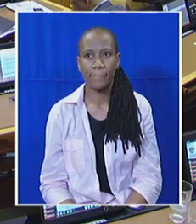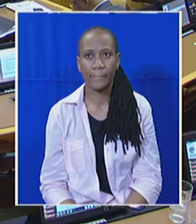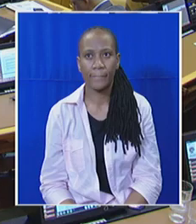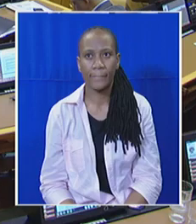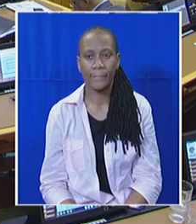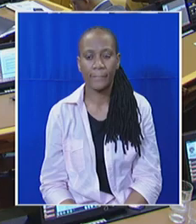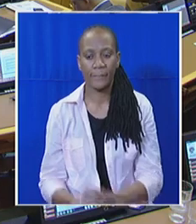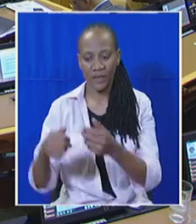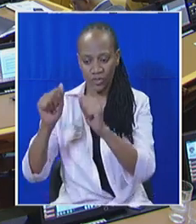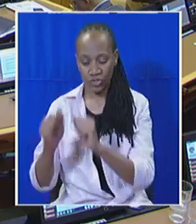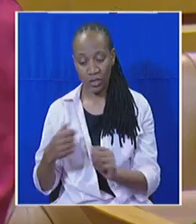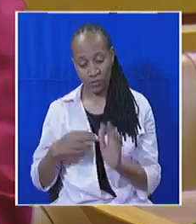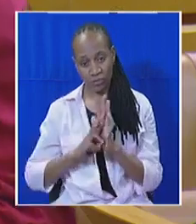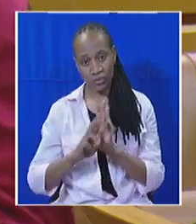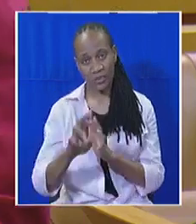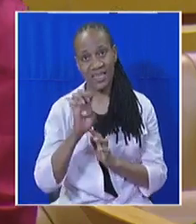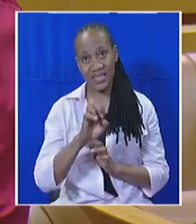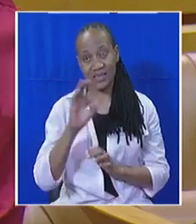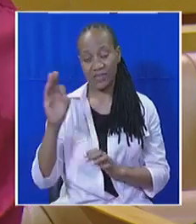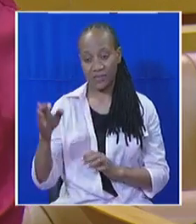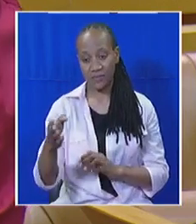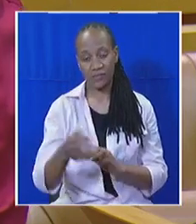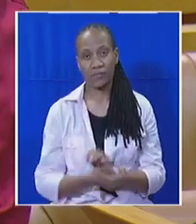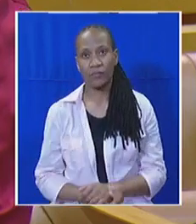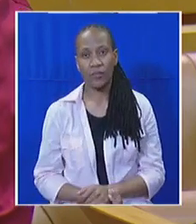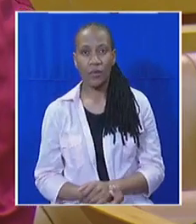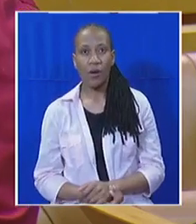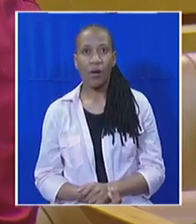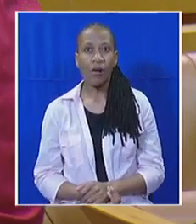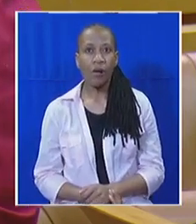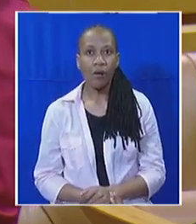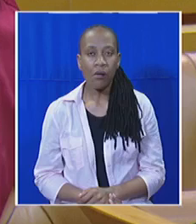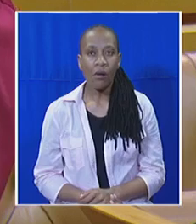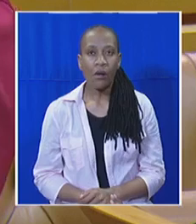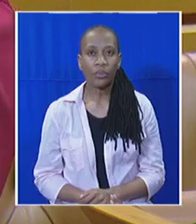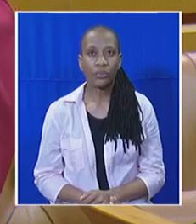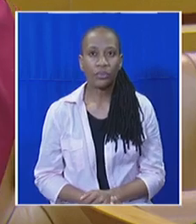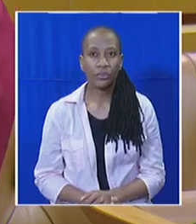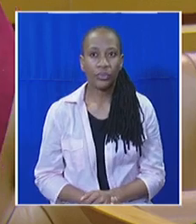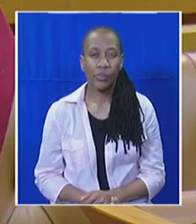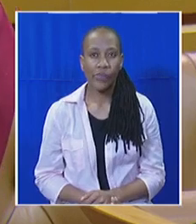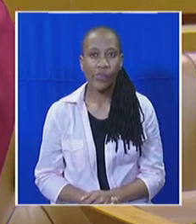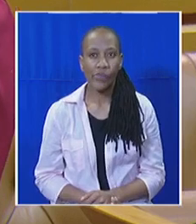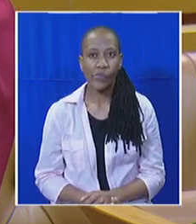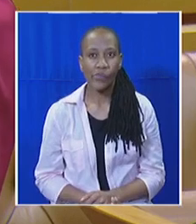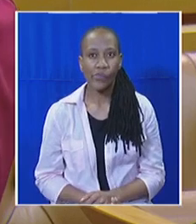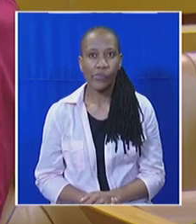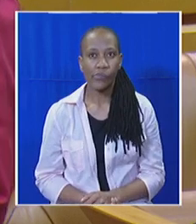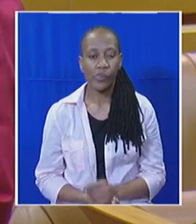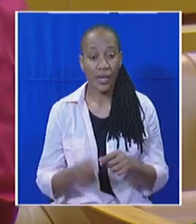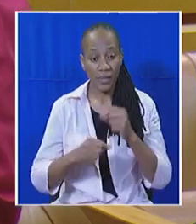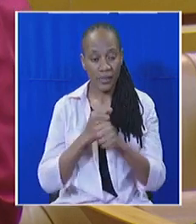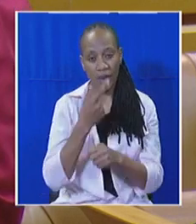House Chair, I rise on behalf of the Economic Freedom Fighters to move without notice that the House notes that by